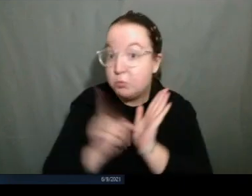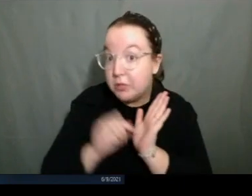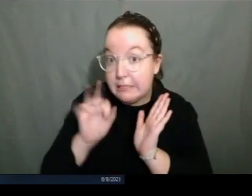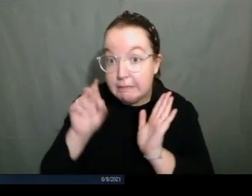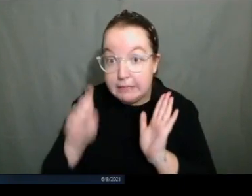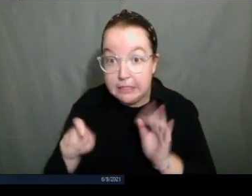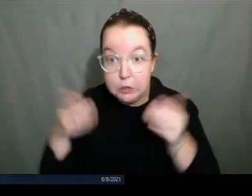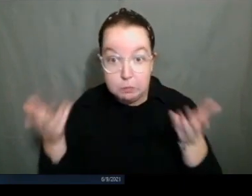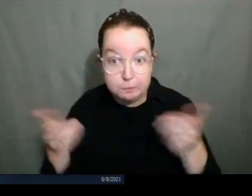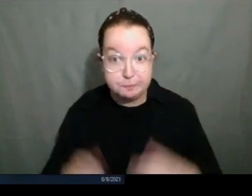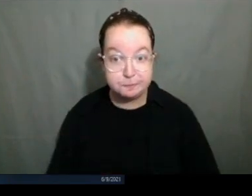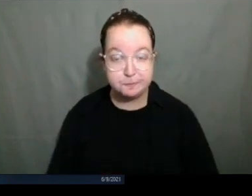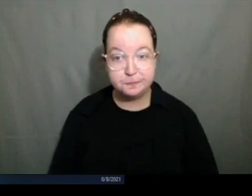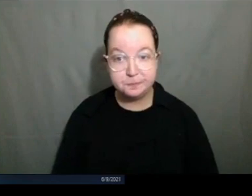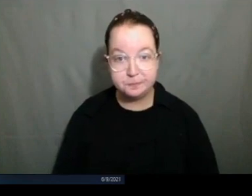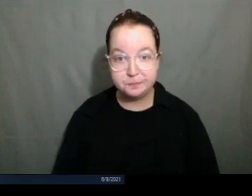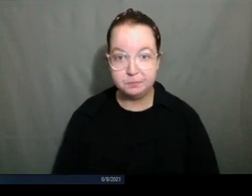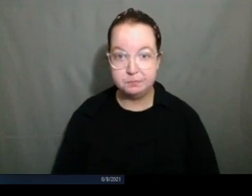need to as well.